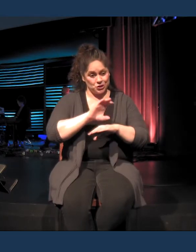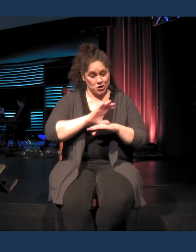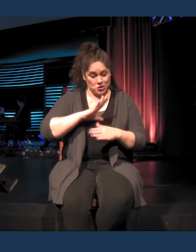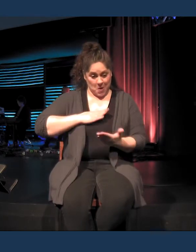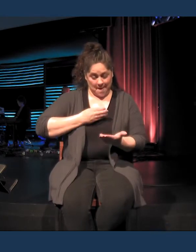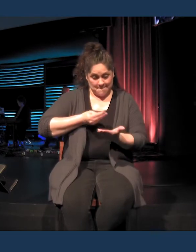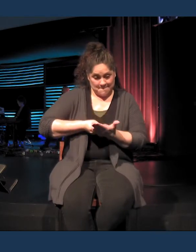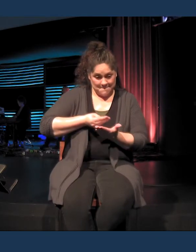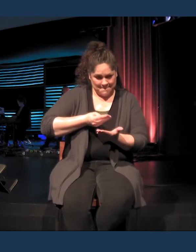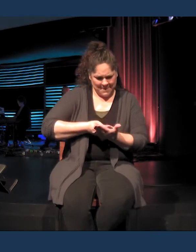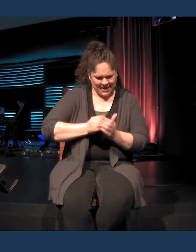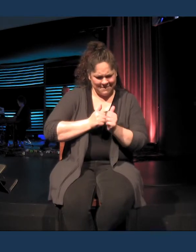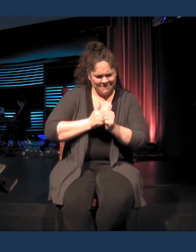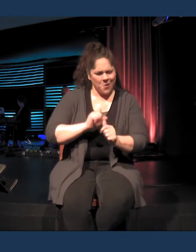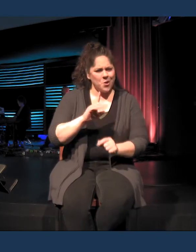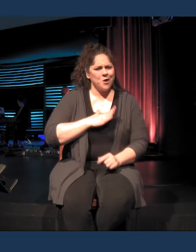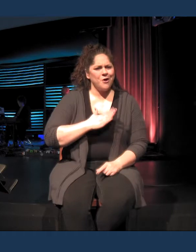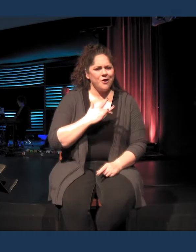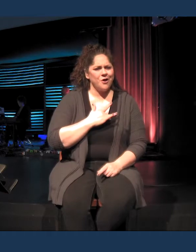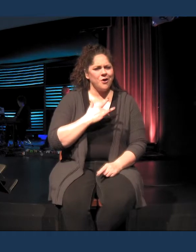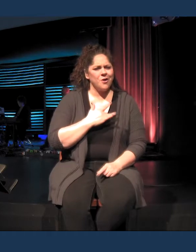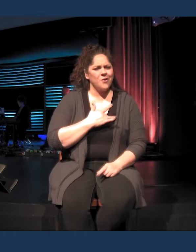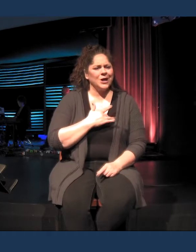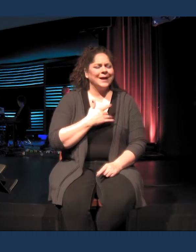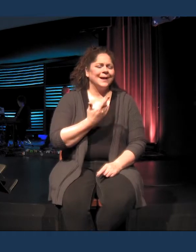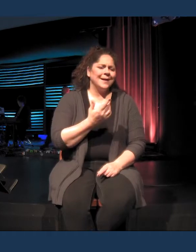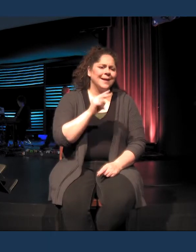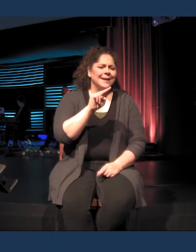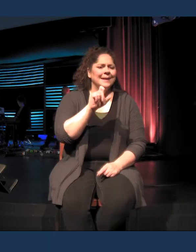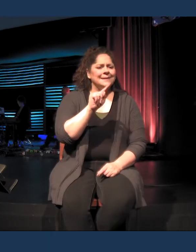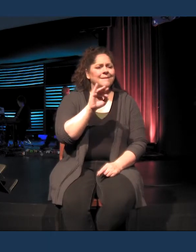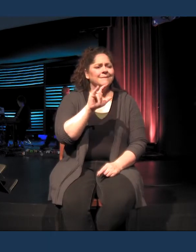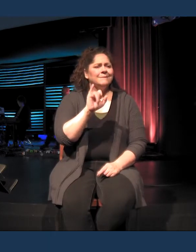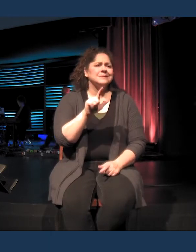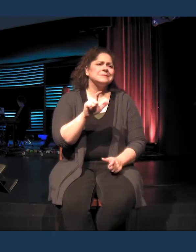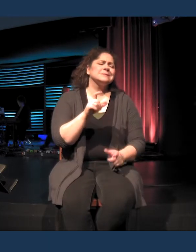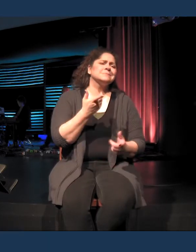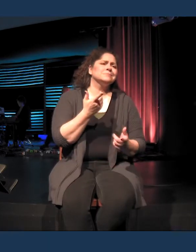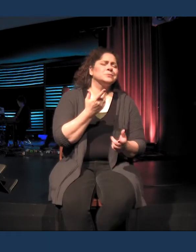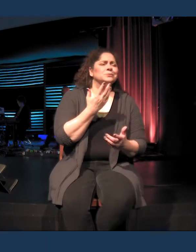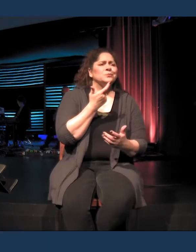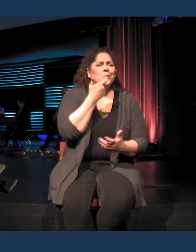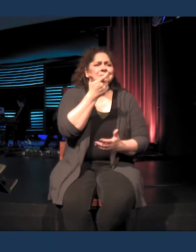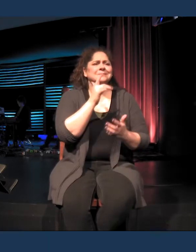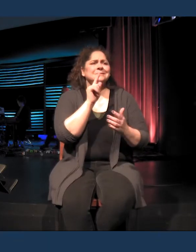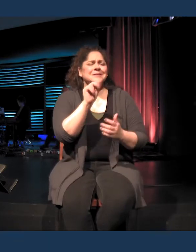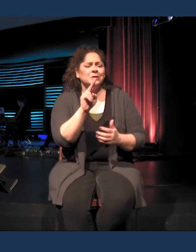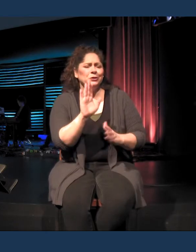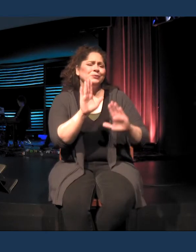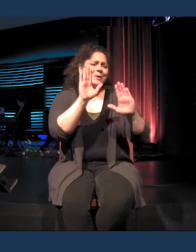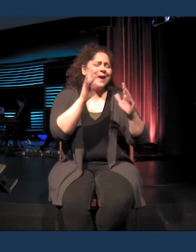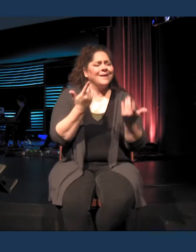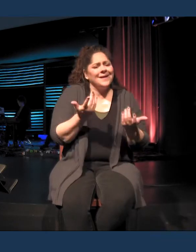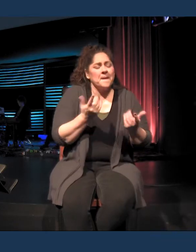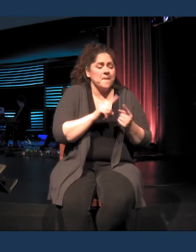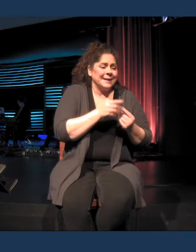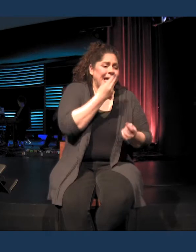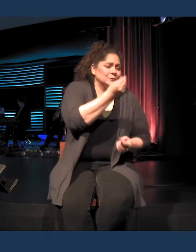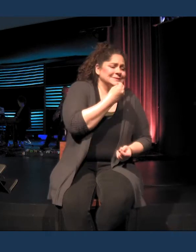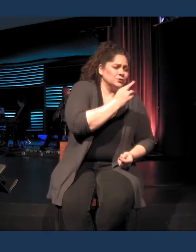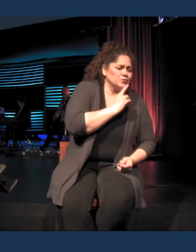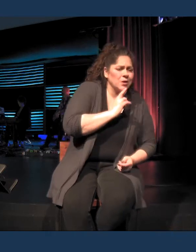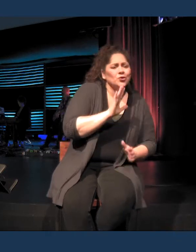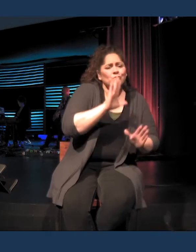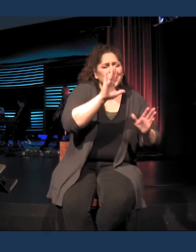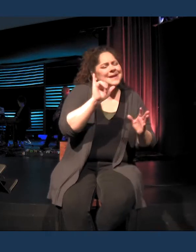where our heart is? Because Netflix is like great, you know, restaurants are great, new technology is great, but my heart is for the local